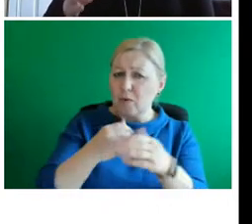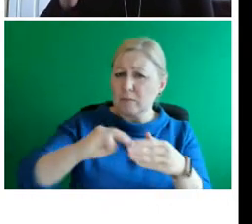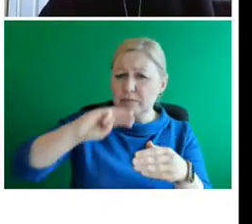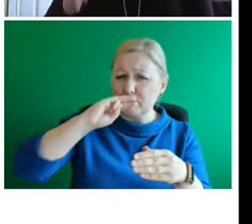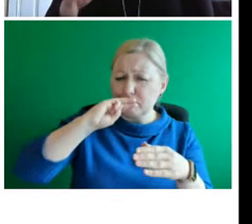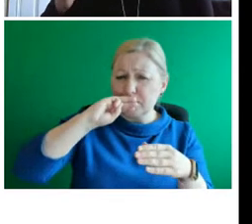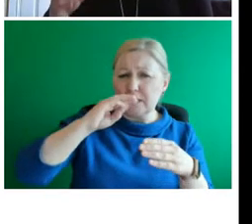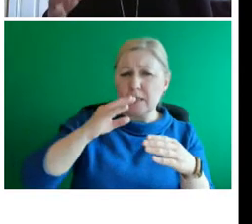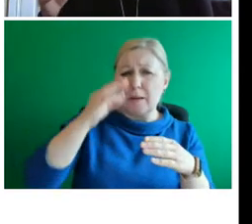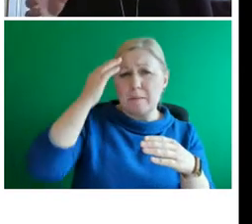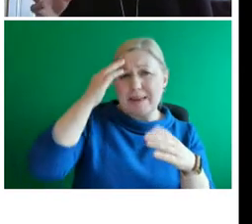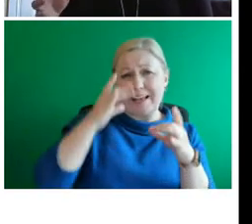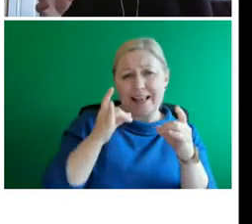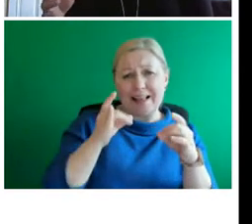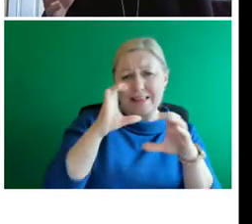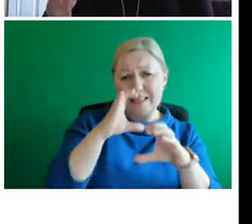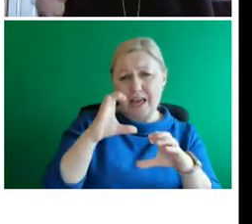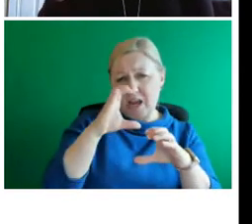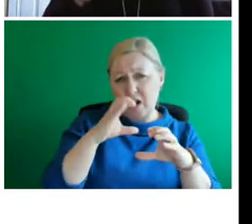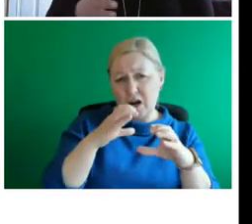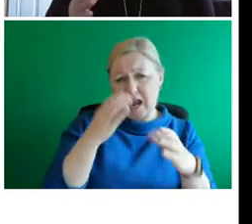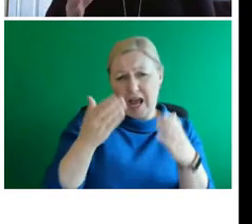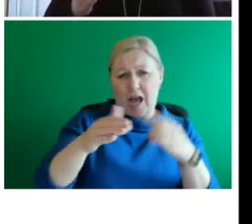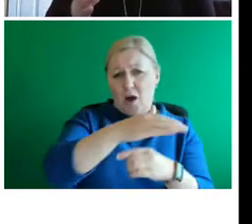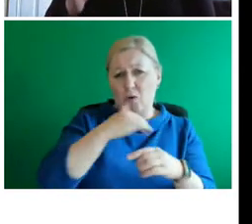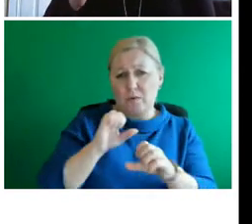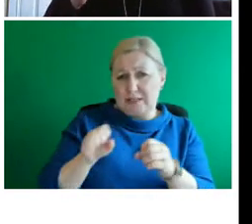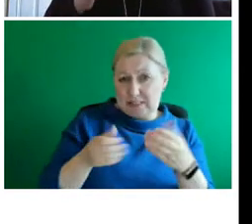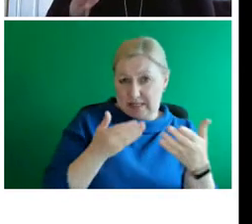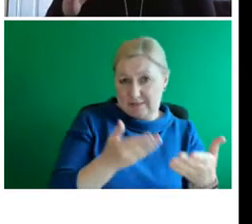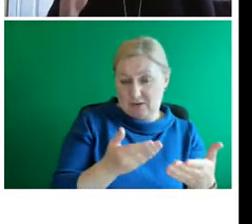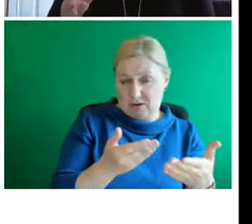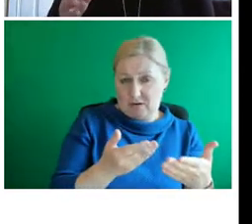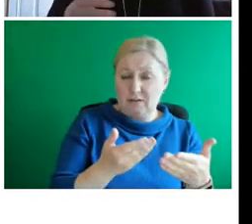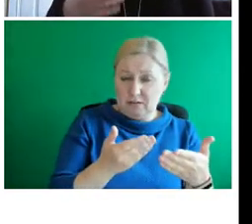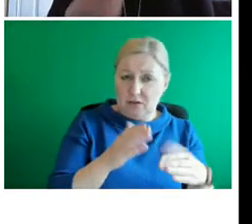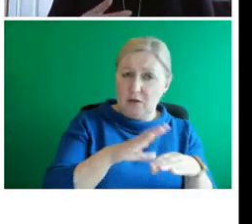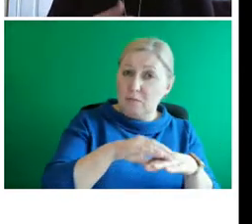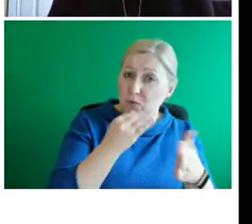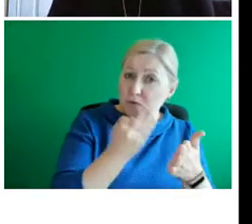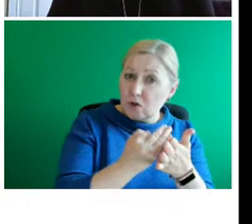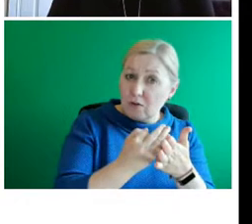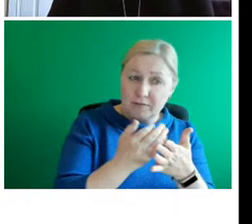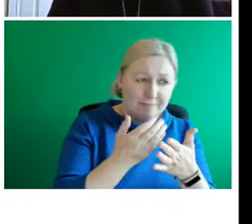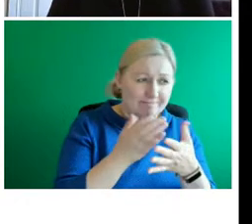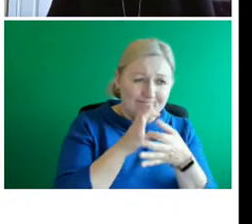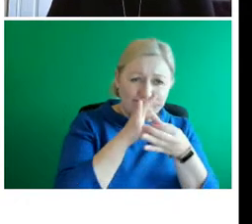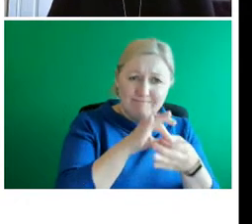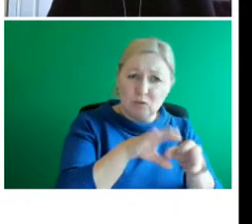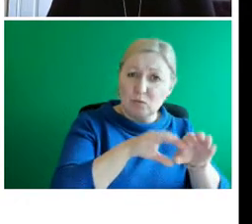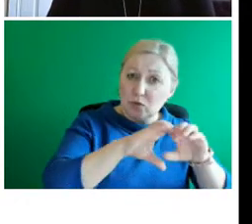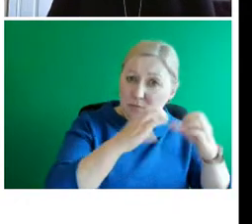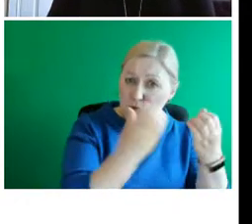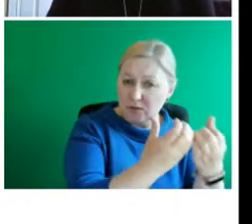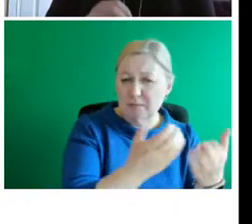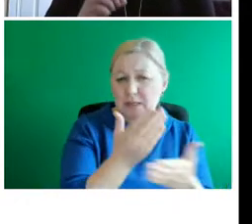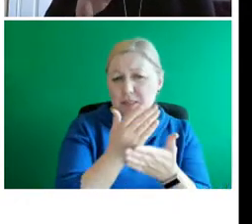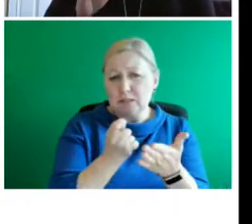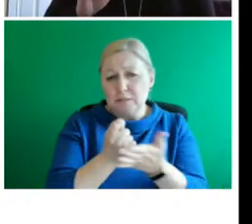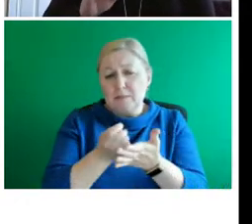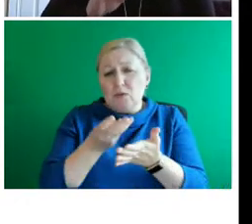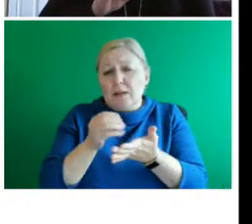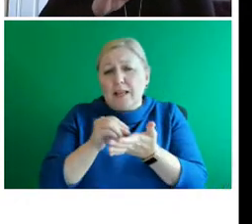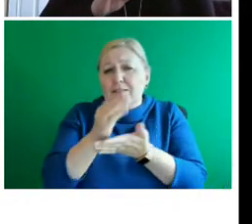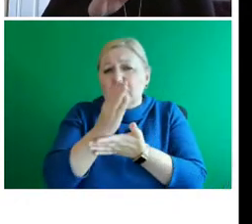on community-based care. Now, we would always at any given time have a certain number of inpatients, but that would